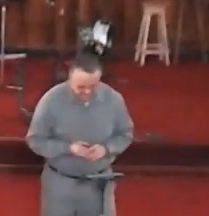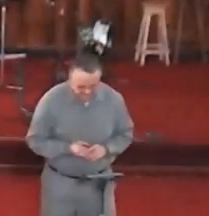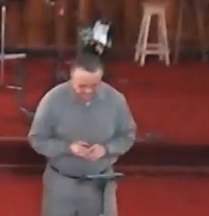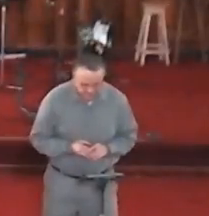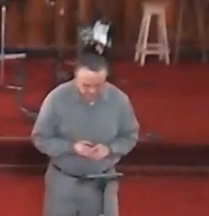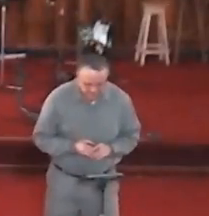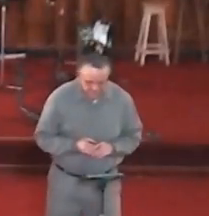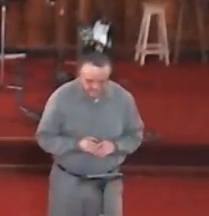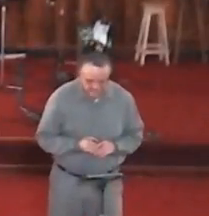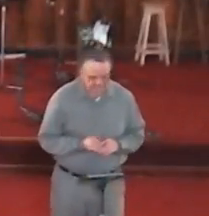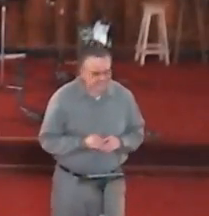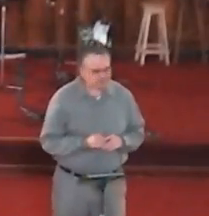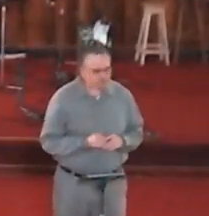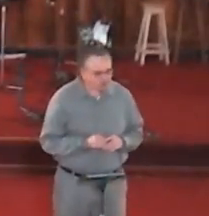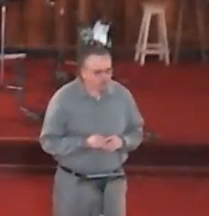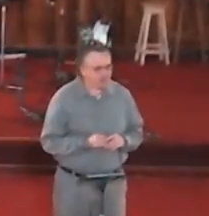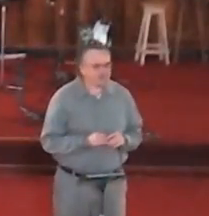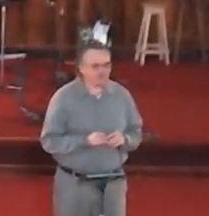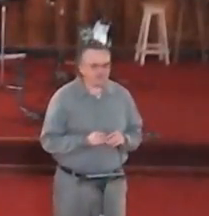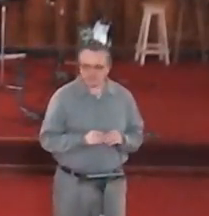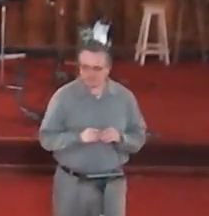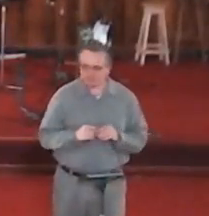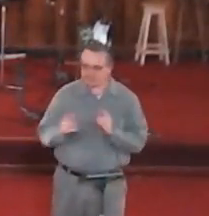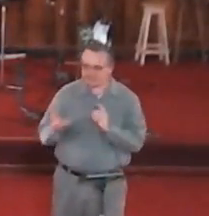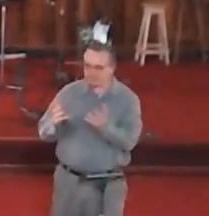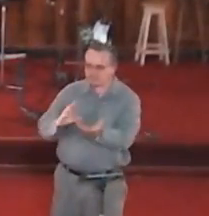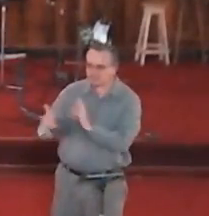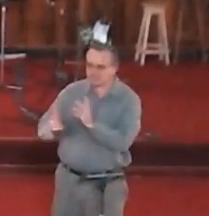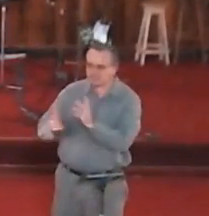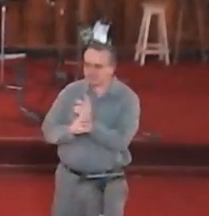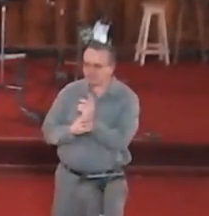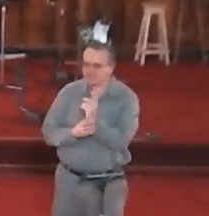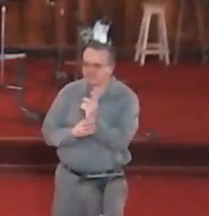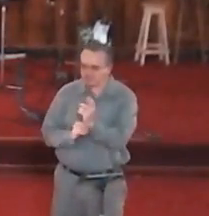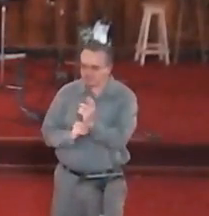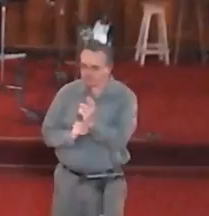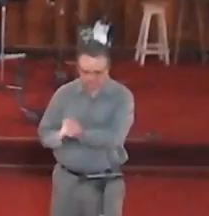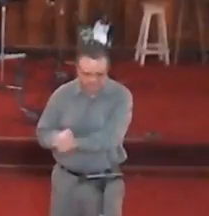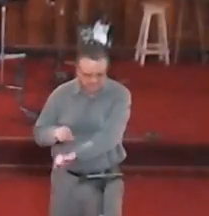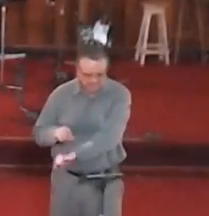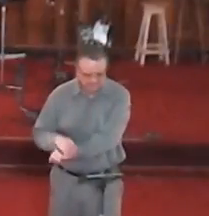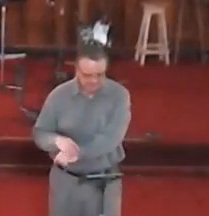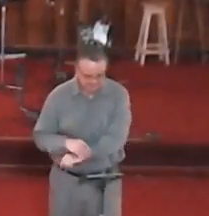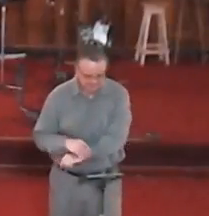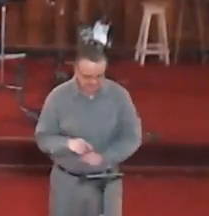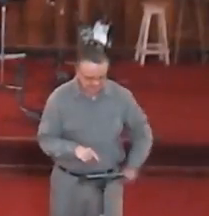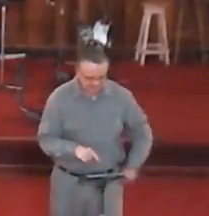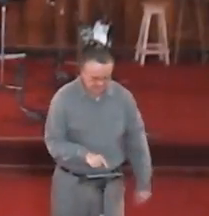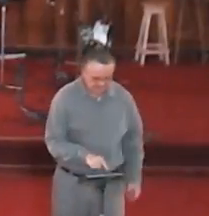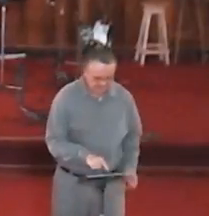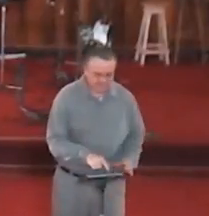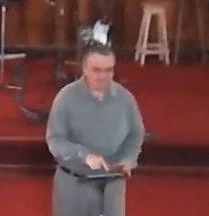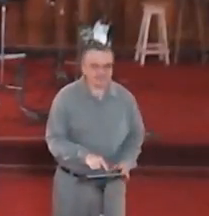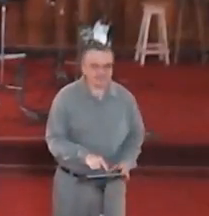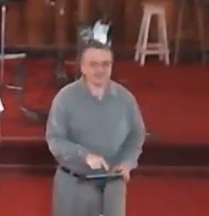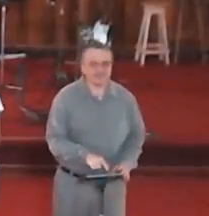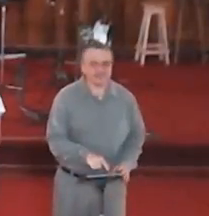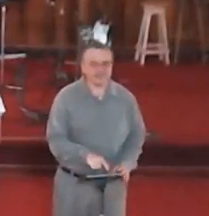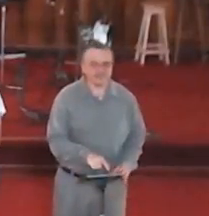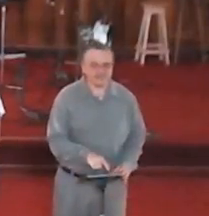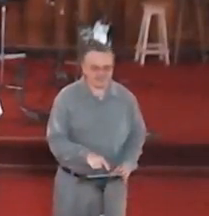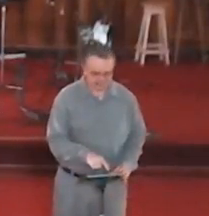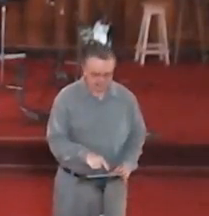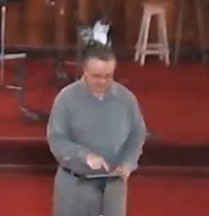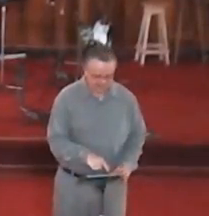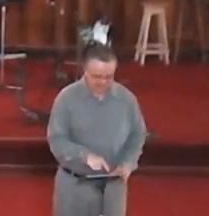Se alegró, él animó, exhortó, depende de la versión de Biblia que usan, ¿okay? He was glad and encouraged. The words might